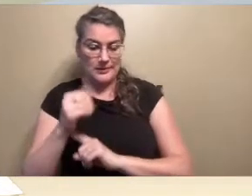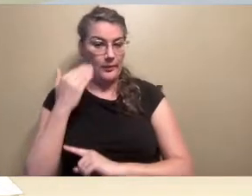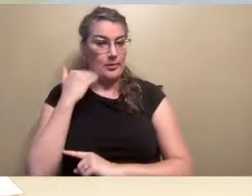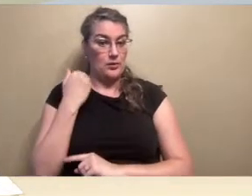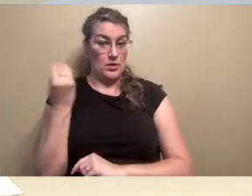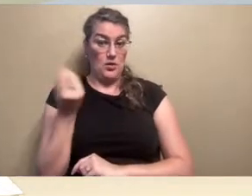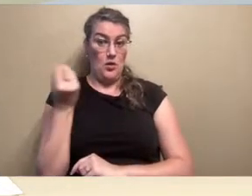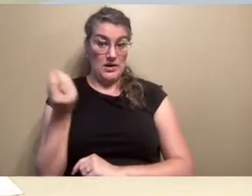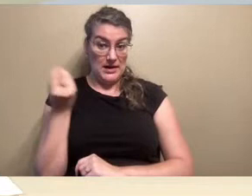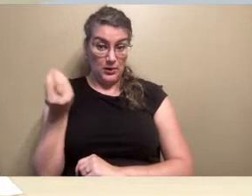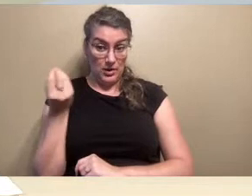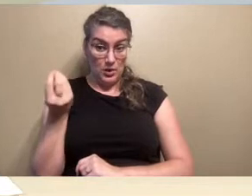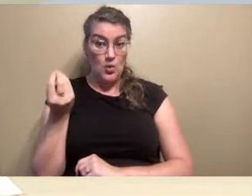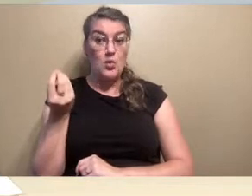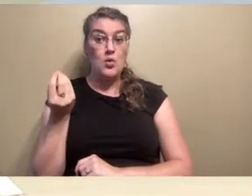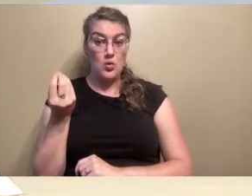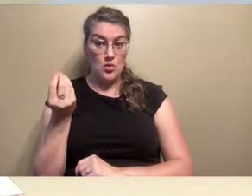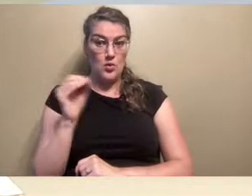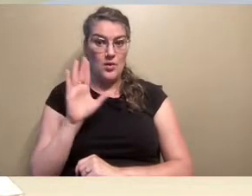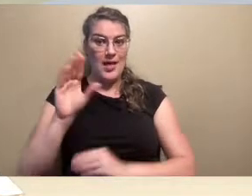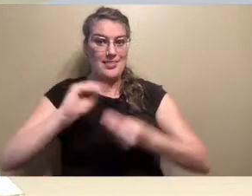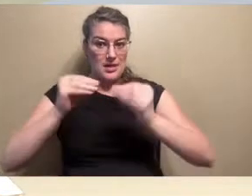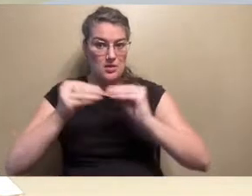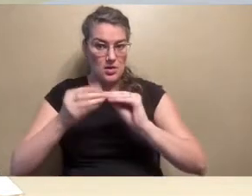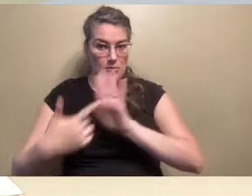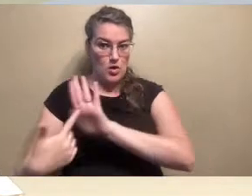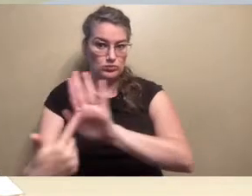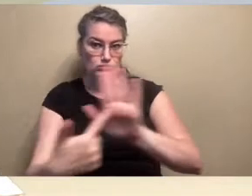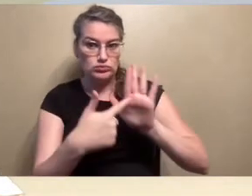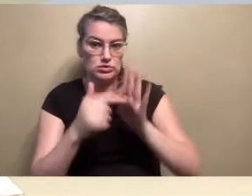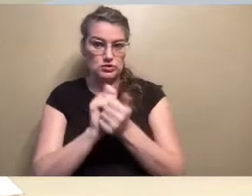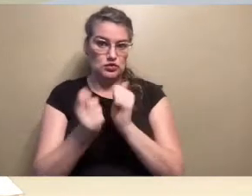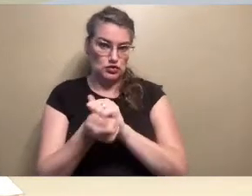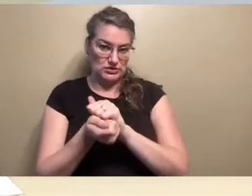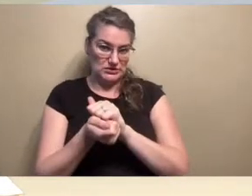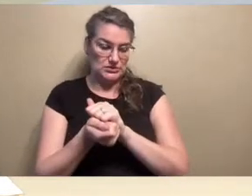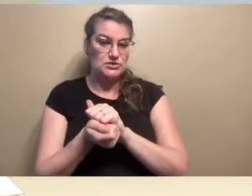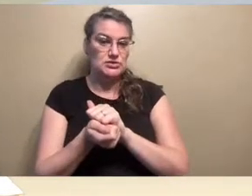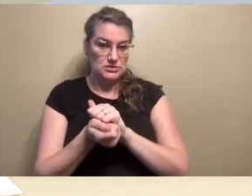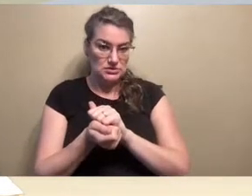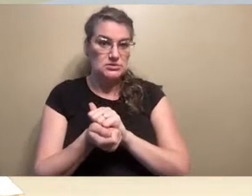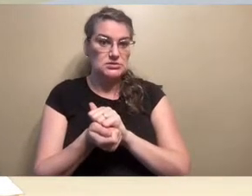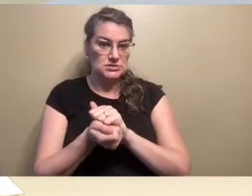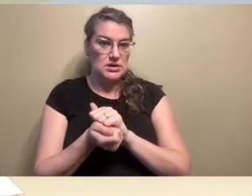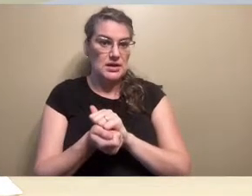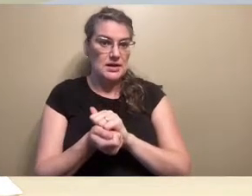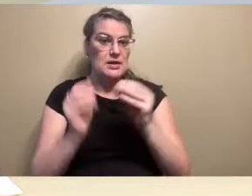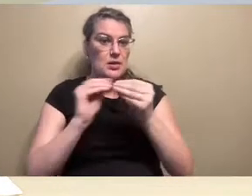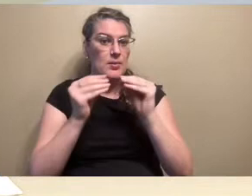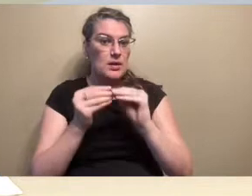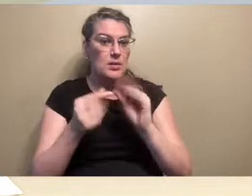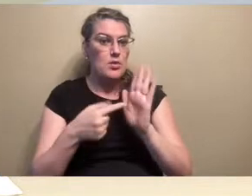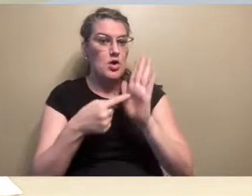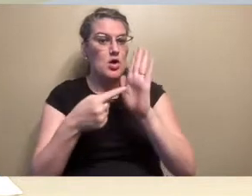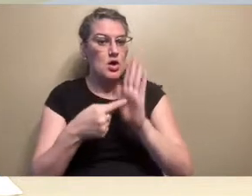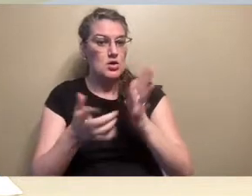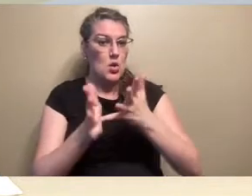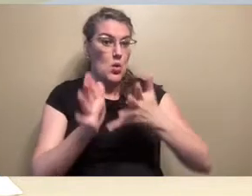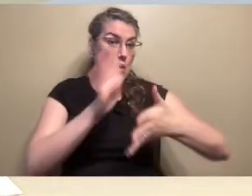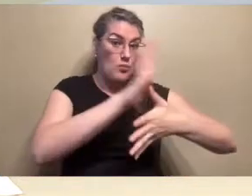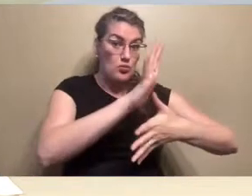is changing the way they do it now. They're rearranging their data to present prioritize vaccinations